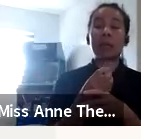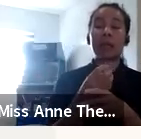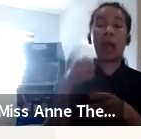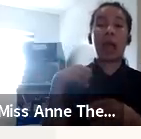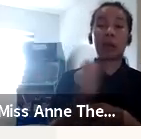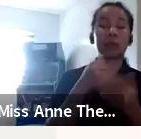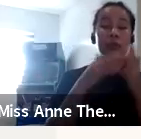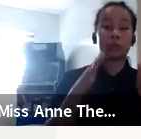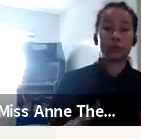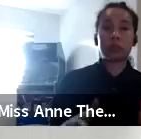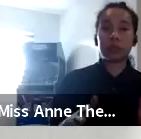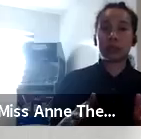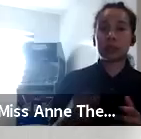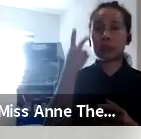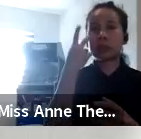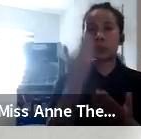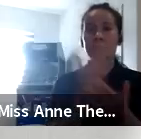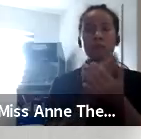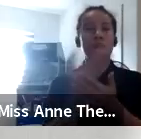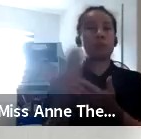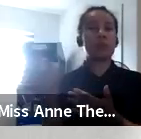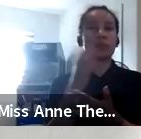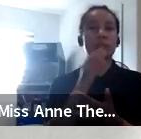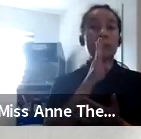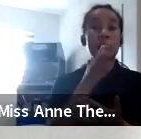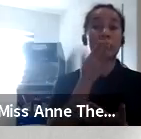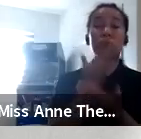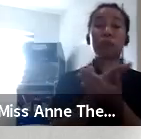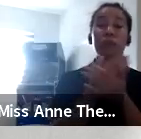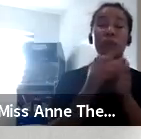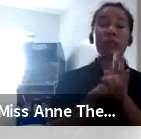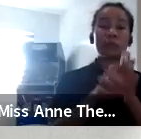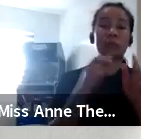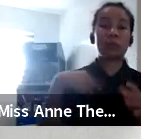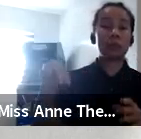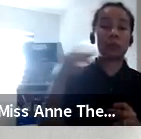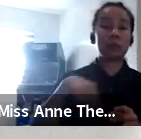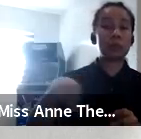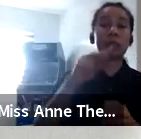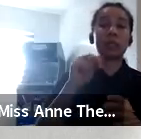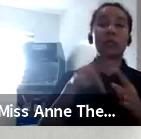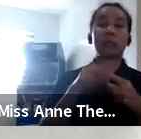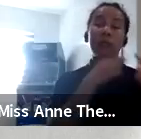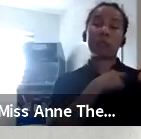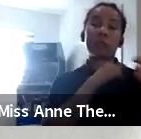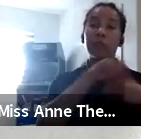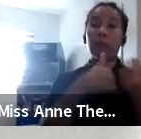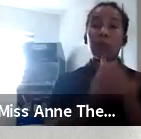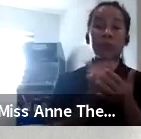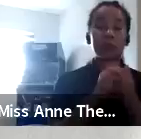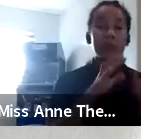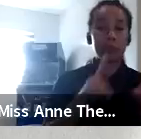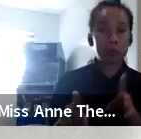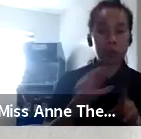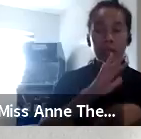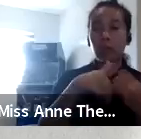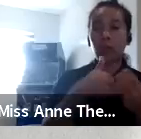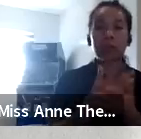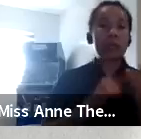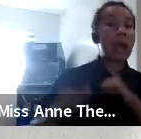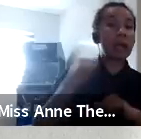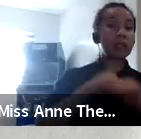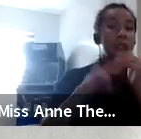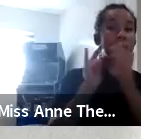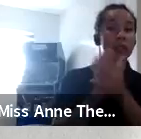look down at you. So we need to be responsible in everything that we do, in every action that we